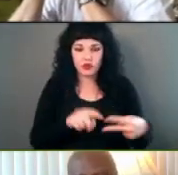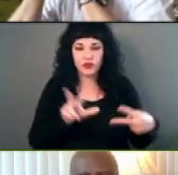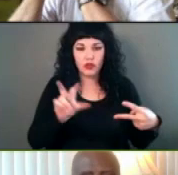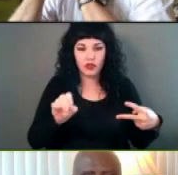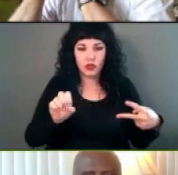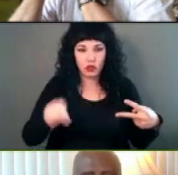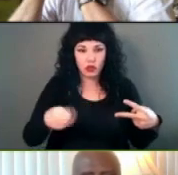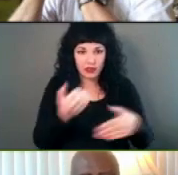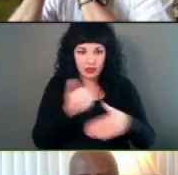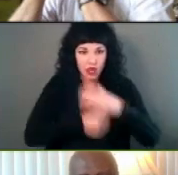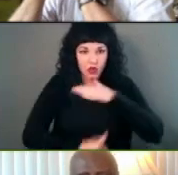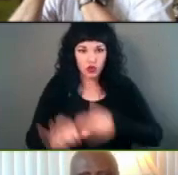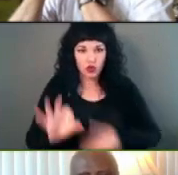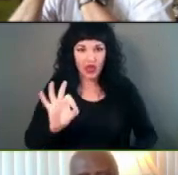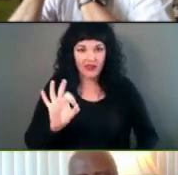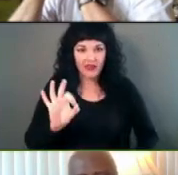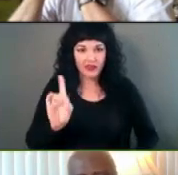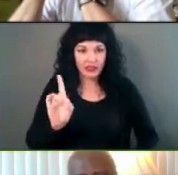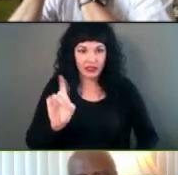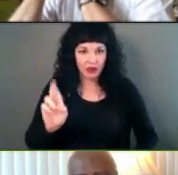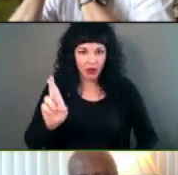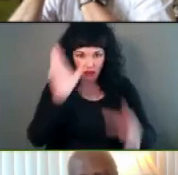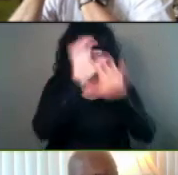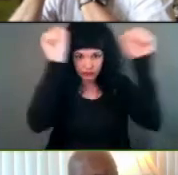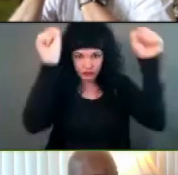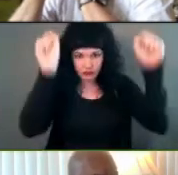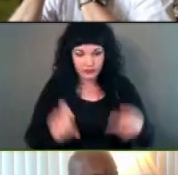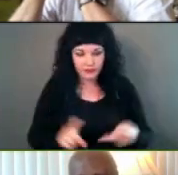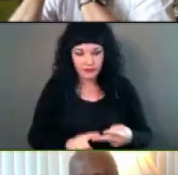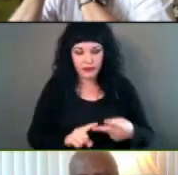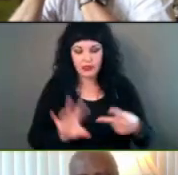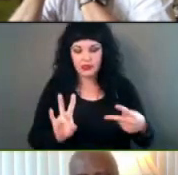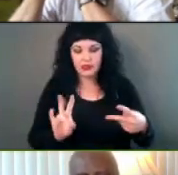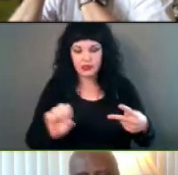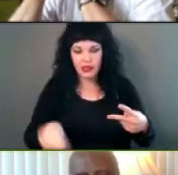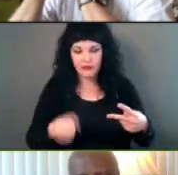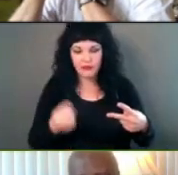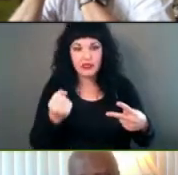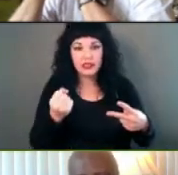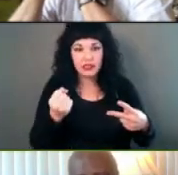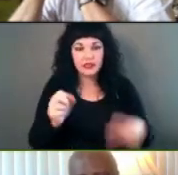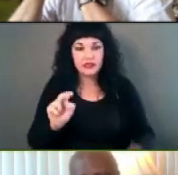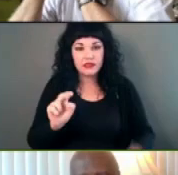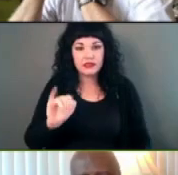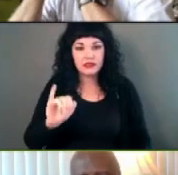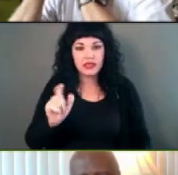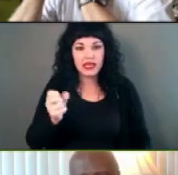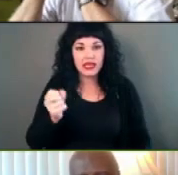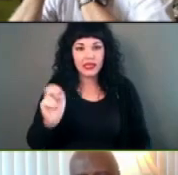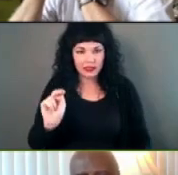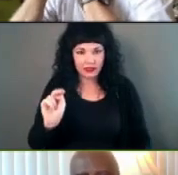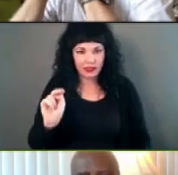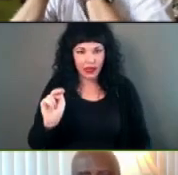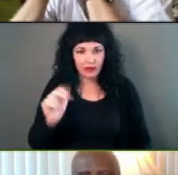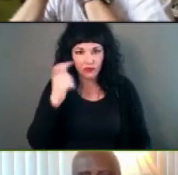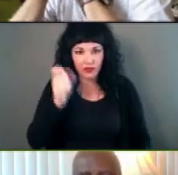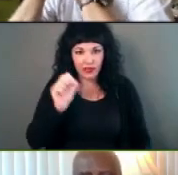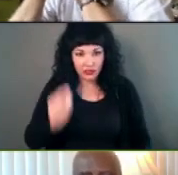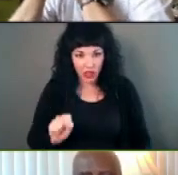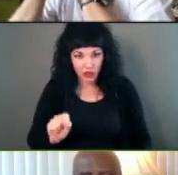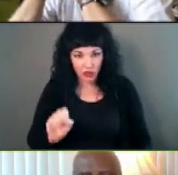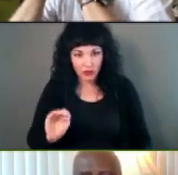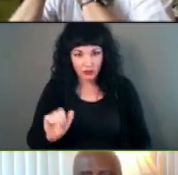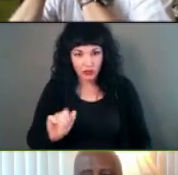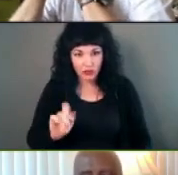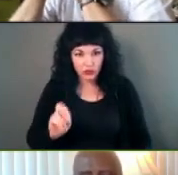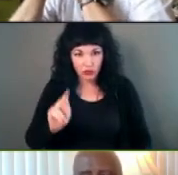in the 70s under Nixon and the whole silent majority Southern strategy that the Republican Party